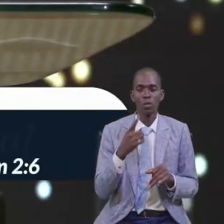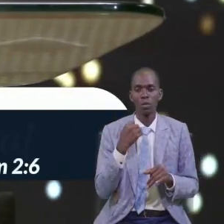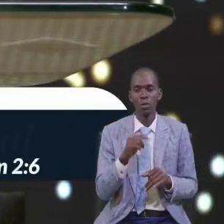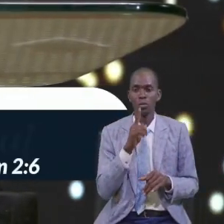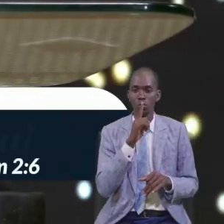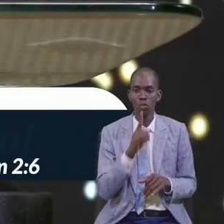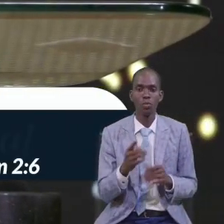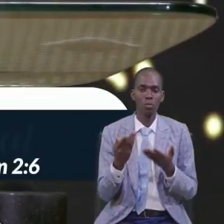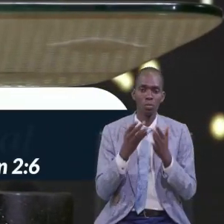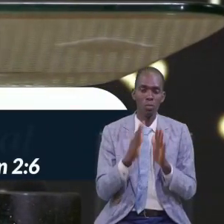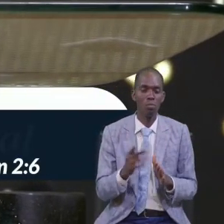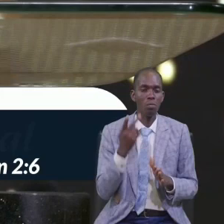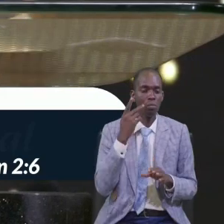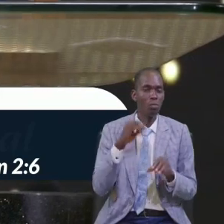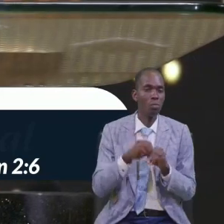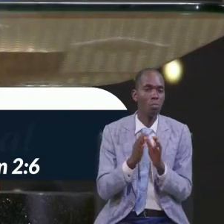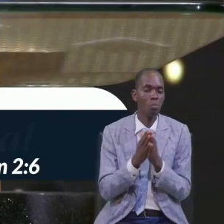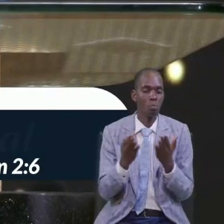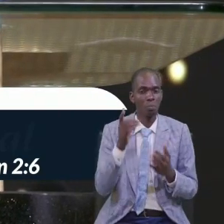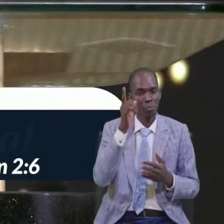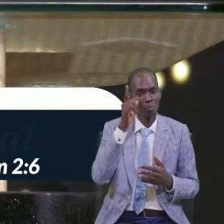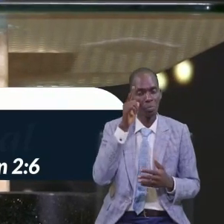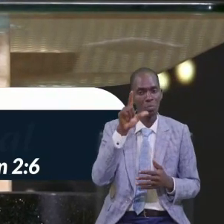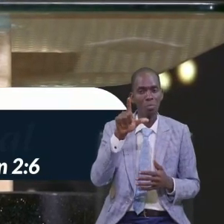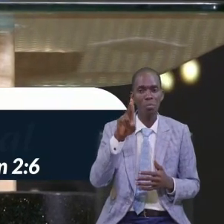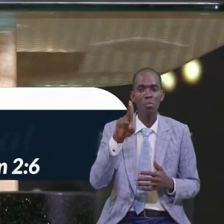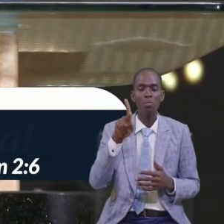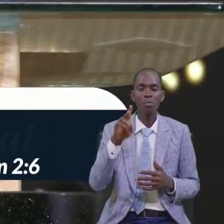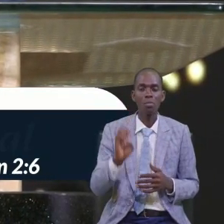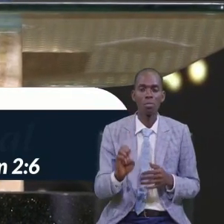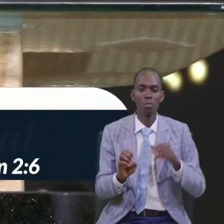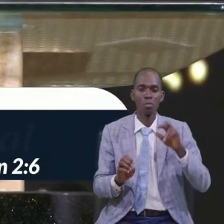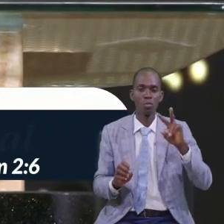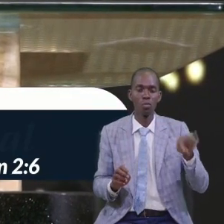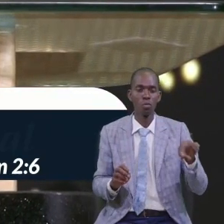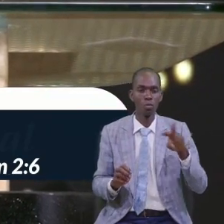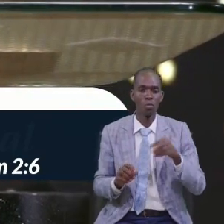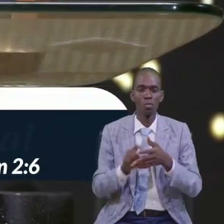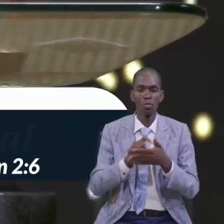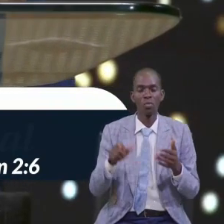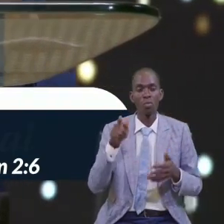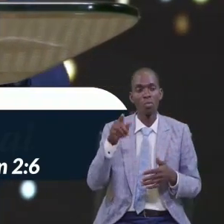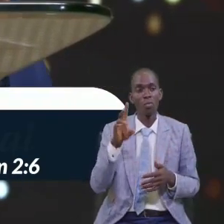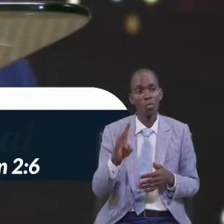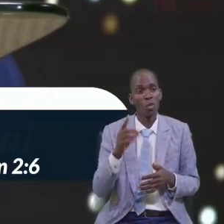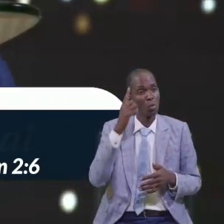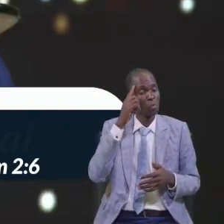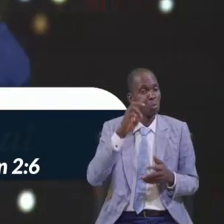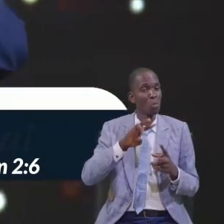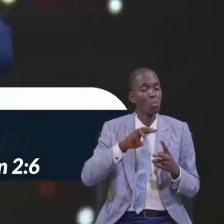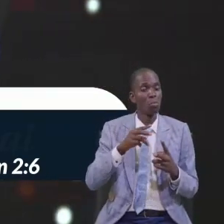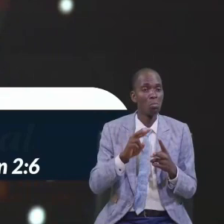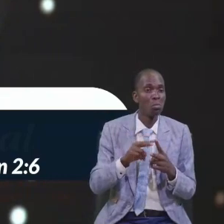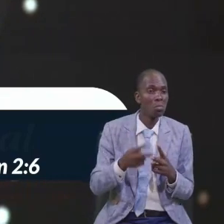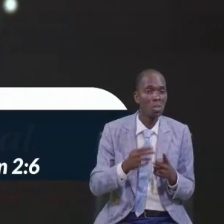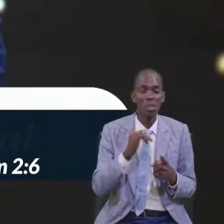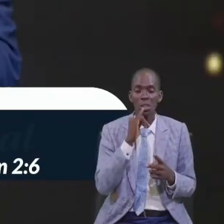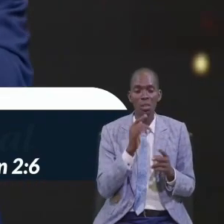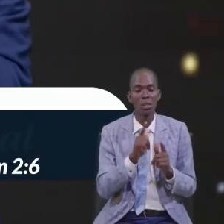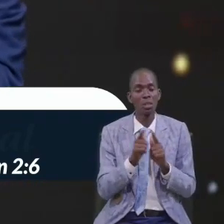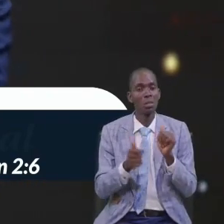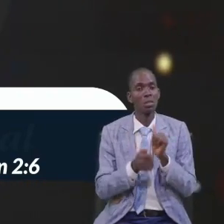chapter 22, we're reading from verse 27. For whether is greater, he